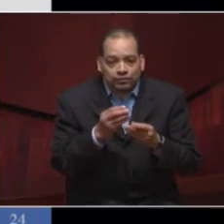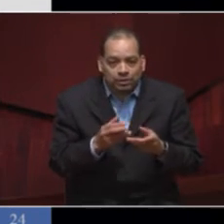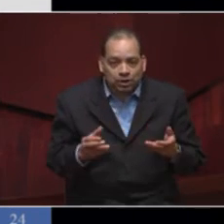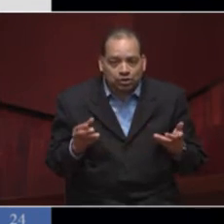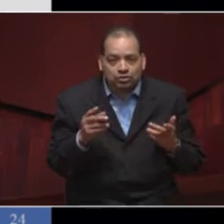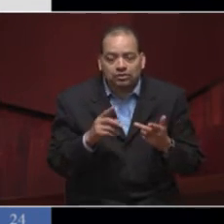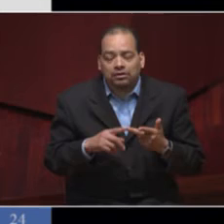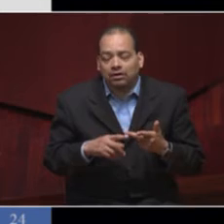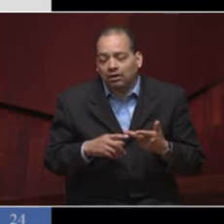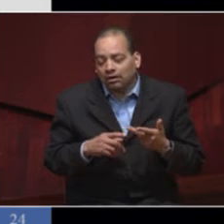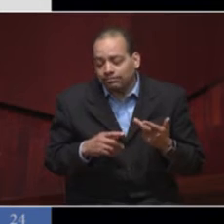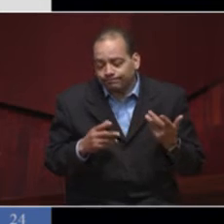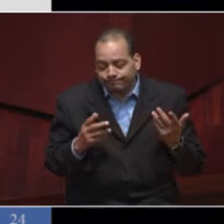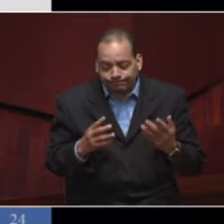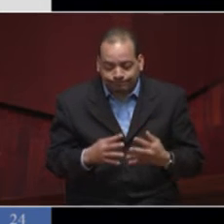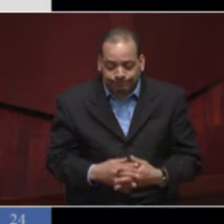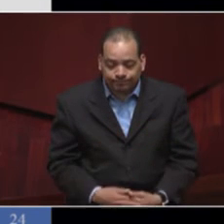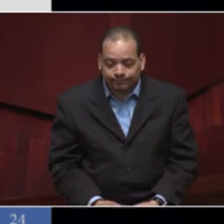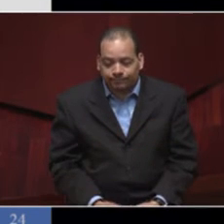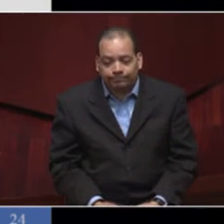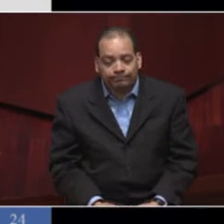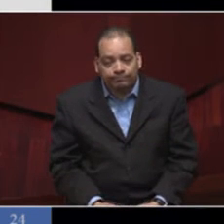let's see, big one,